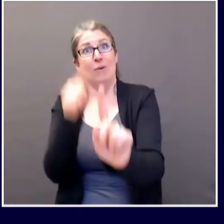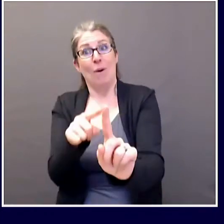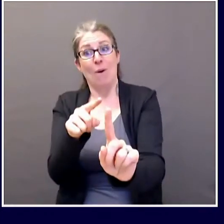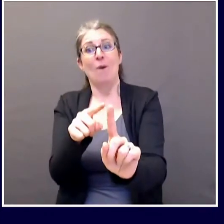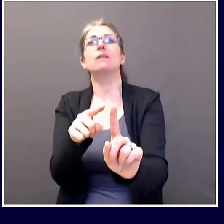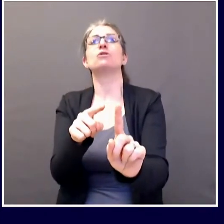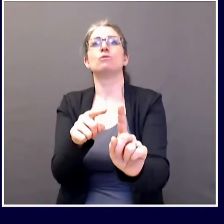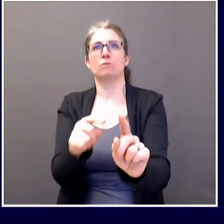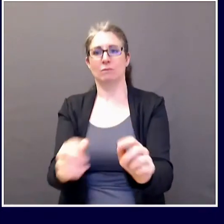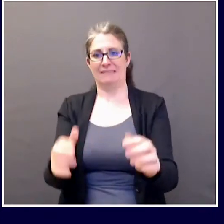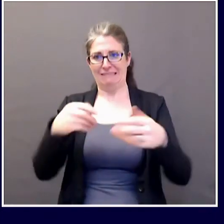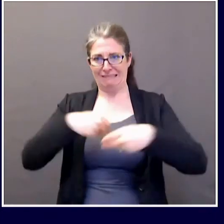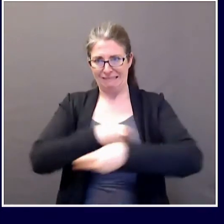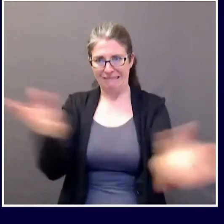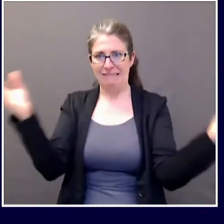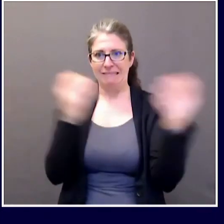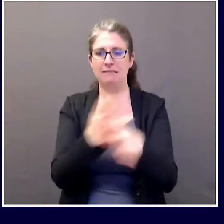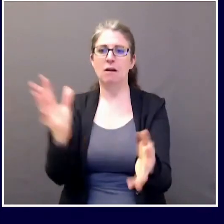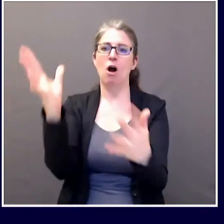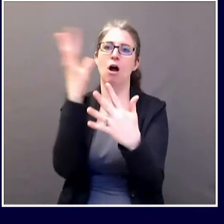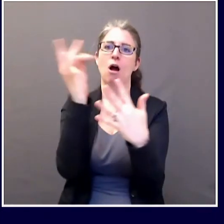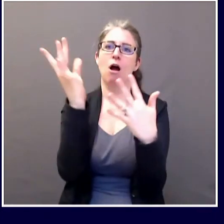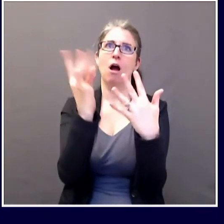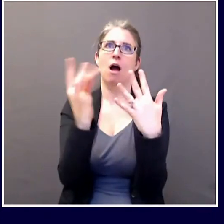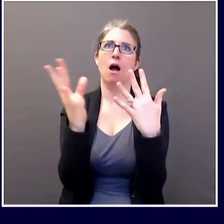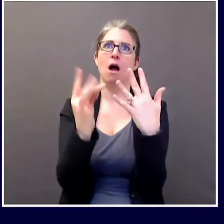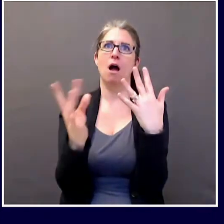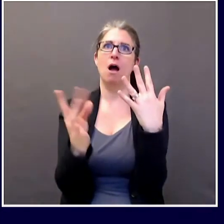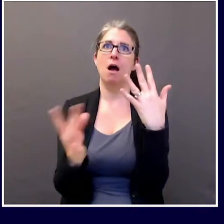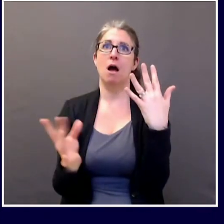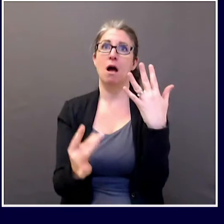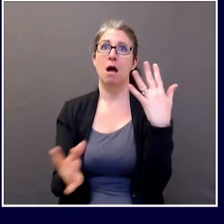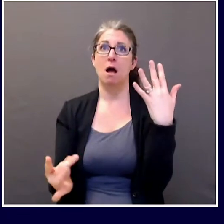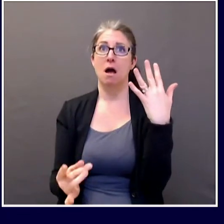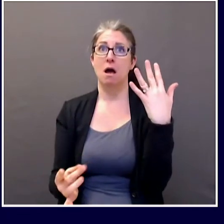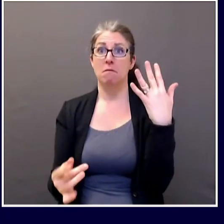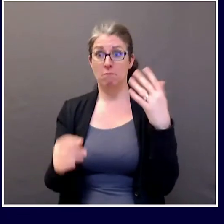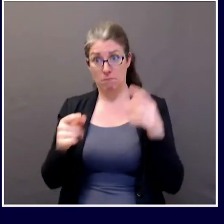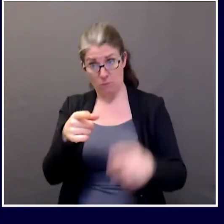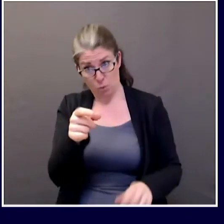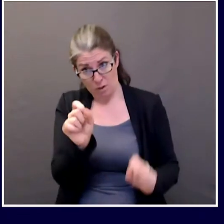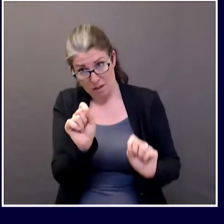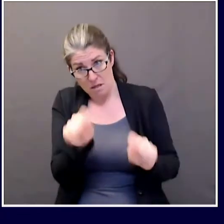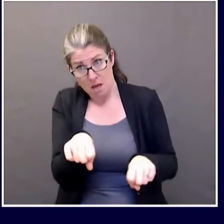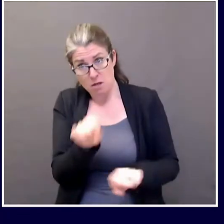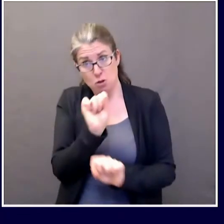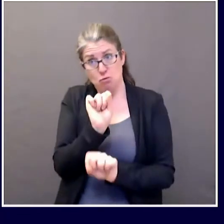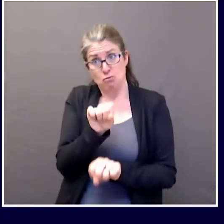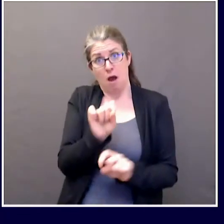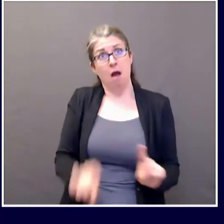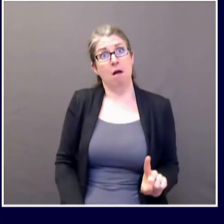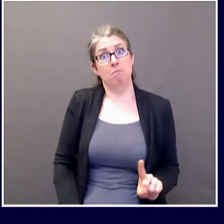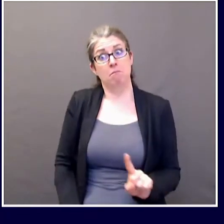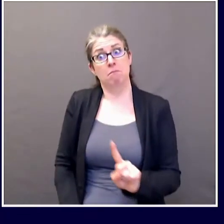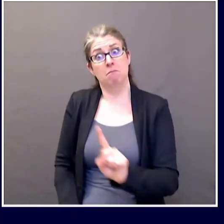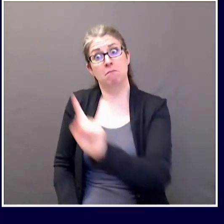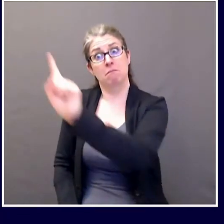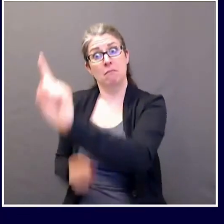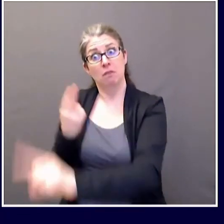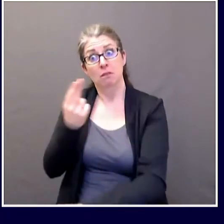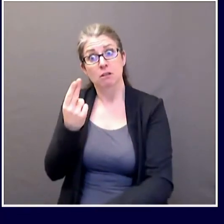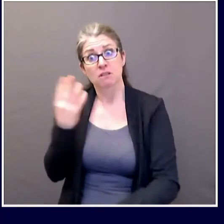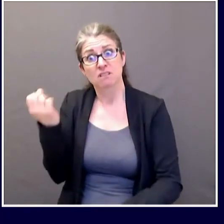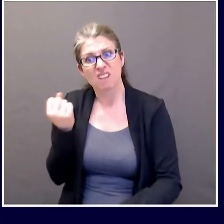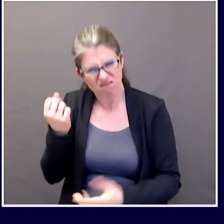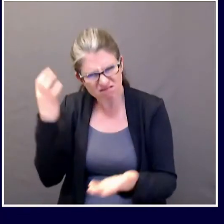those who can drive, that is a place that they can go because there's high throughput, and they can, again, provide 1 to 2, more than